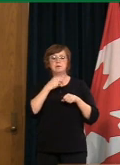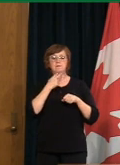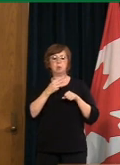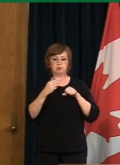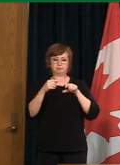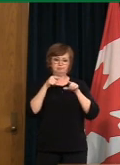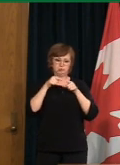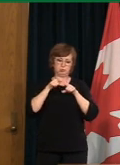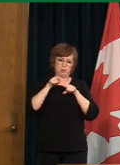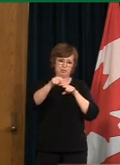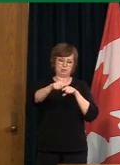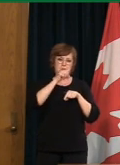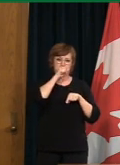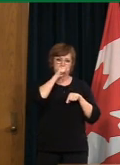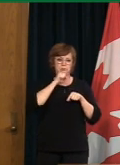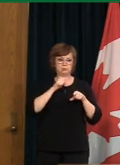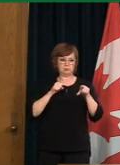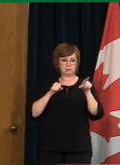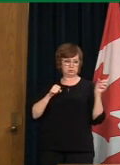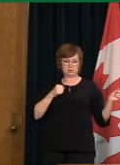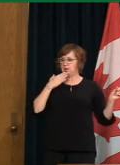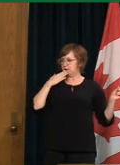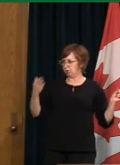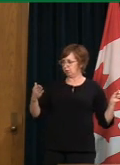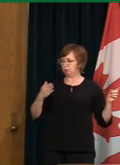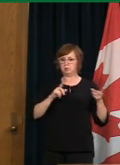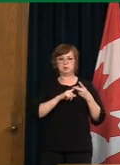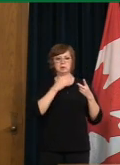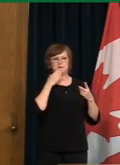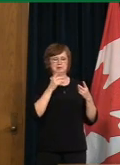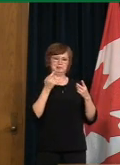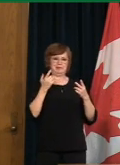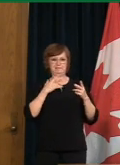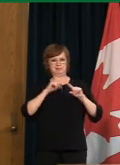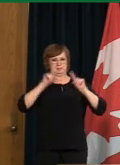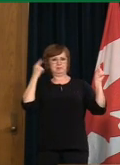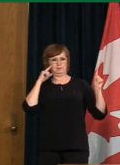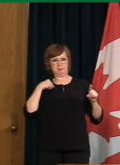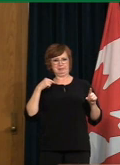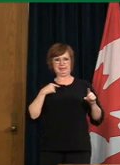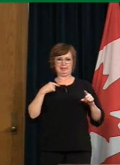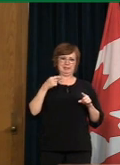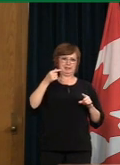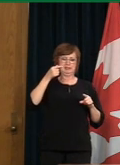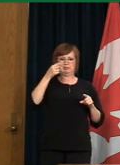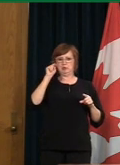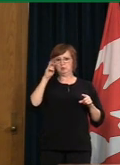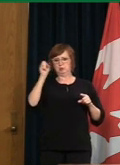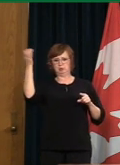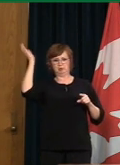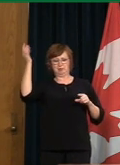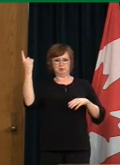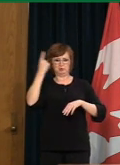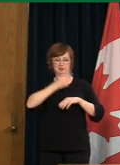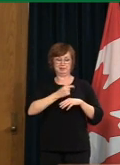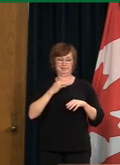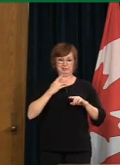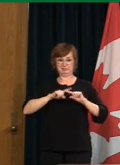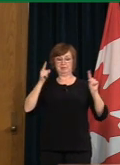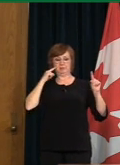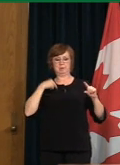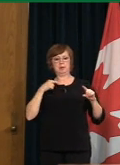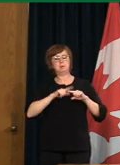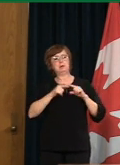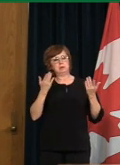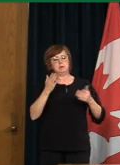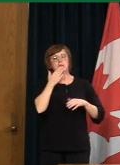very much, Jim, and welcome everyone to a little bit different of a press conference, at least for me. And good afternoon. I want to thank you for joining